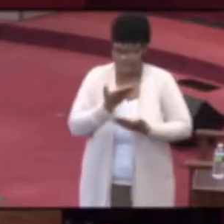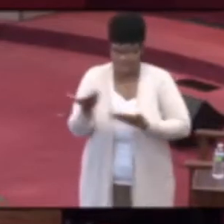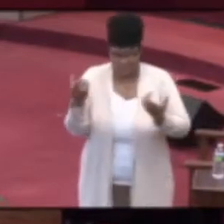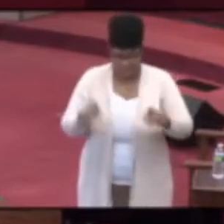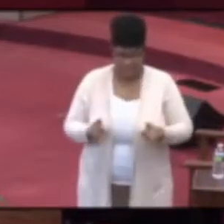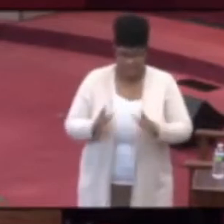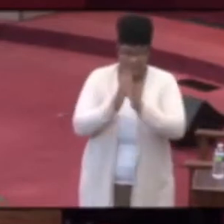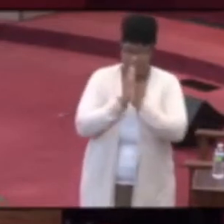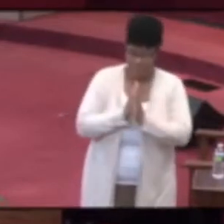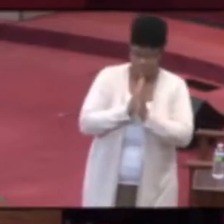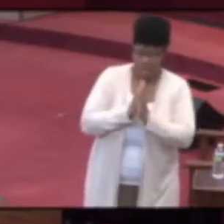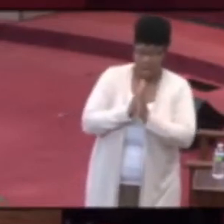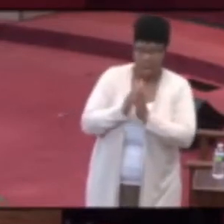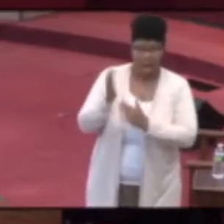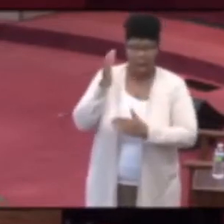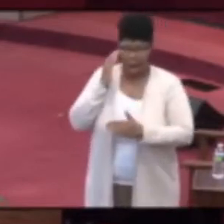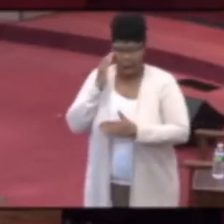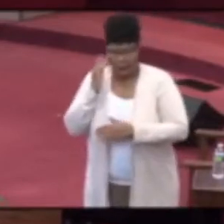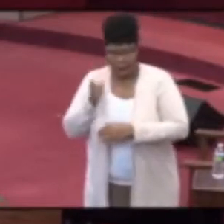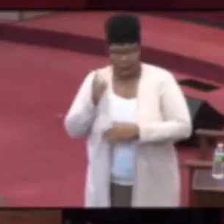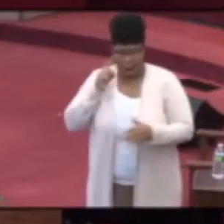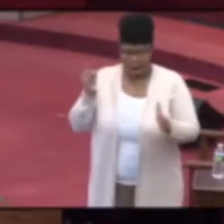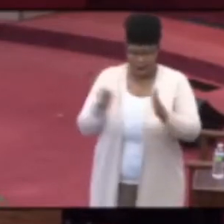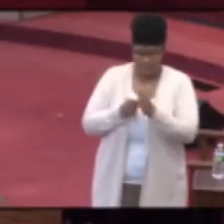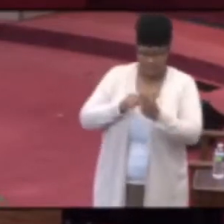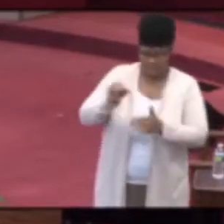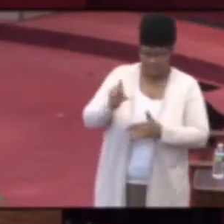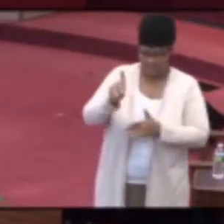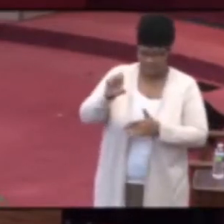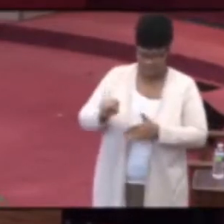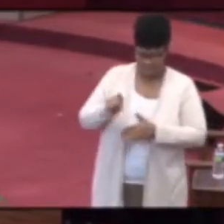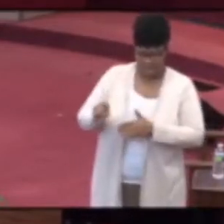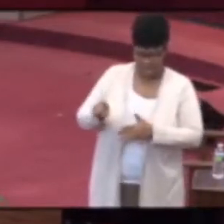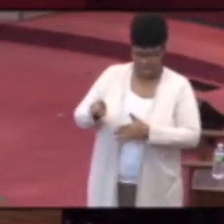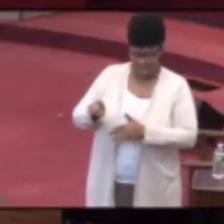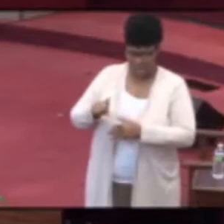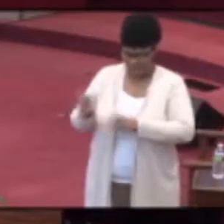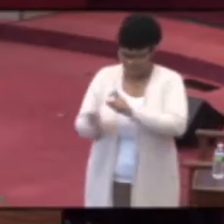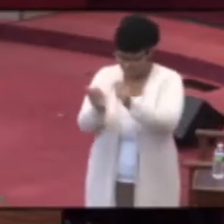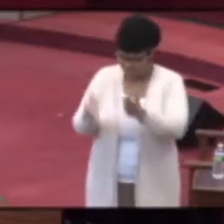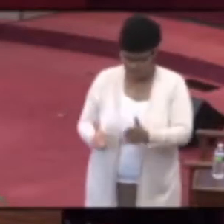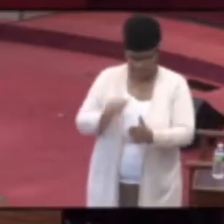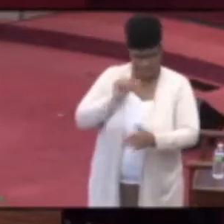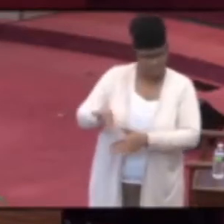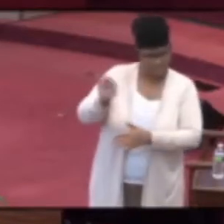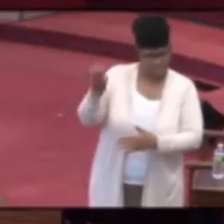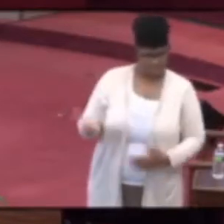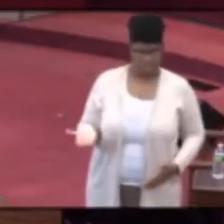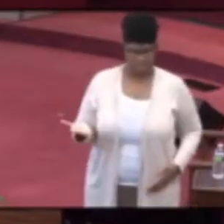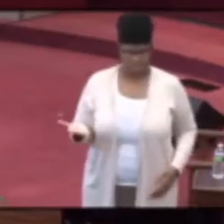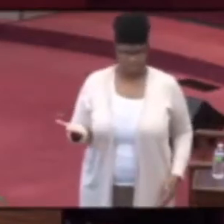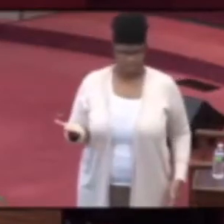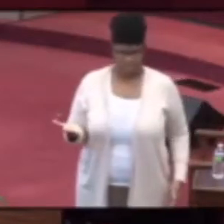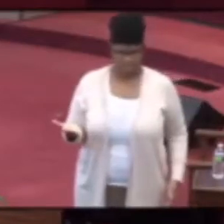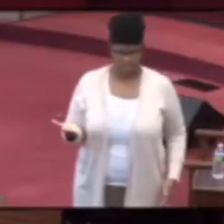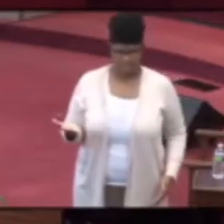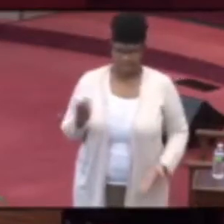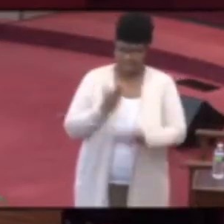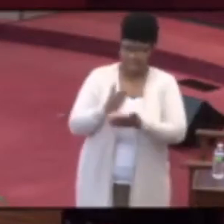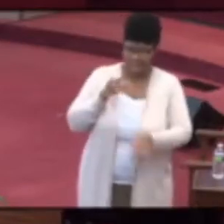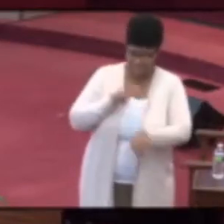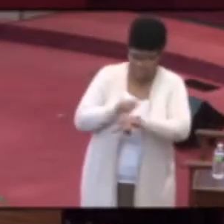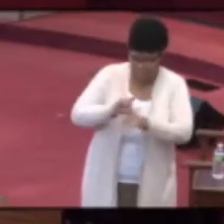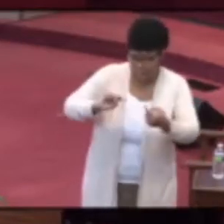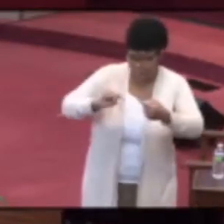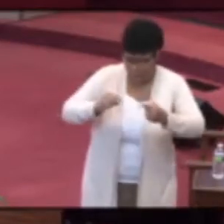Prayer should spot, reveal, and remove Judas before the selection. Why? To prevent betrayal and hurt and